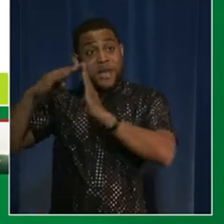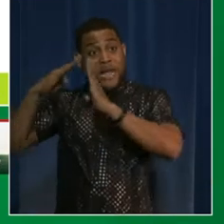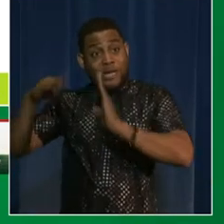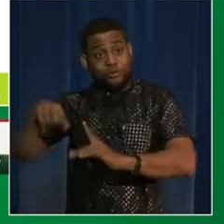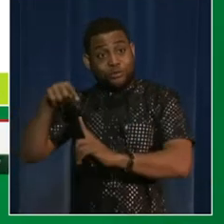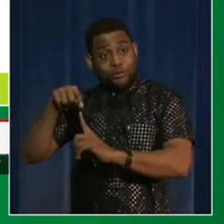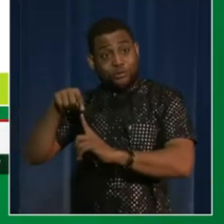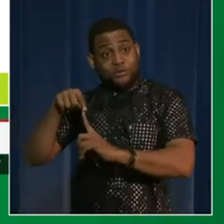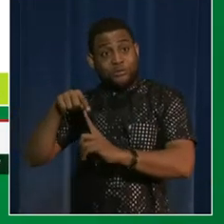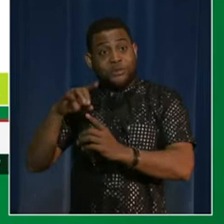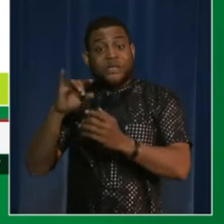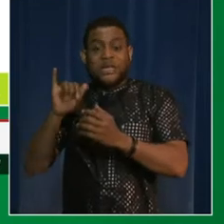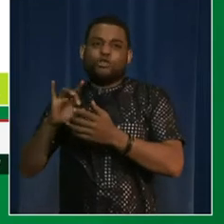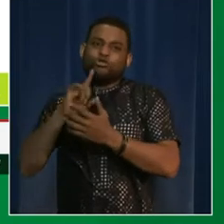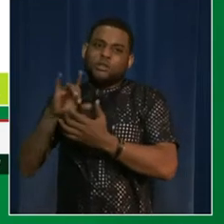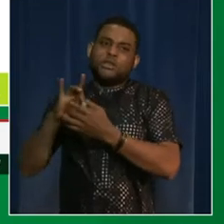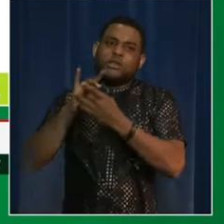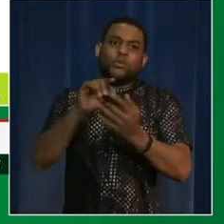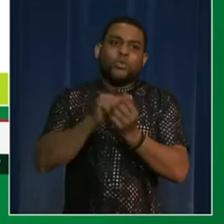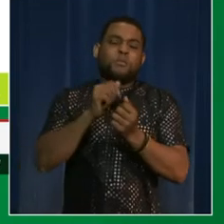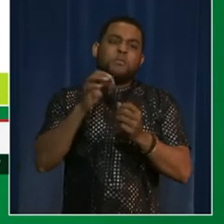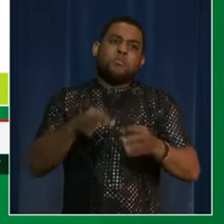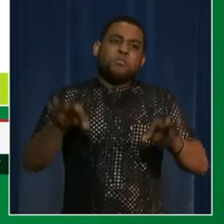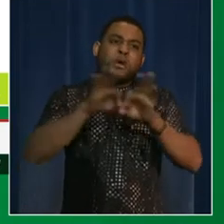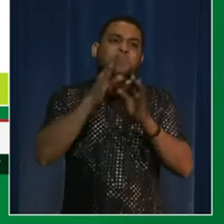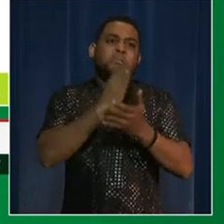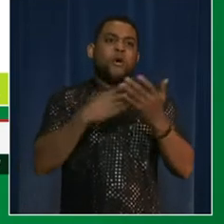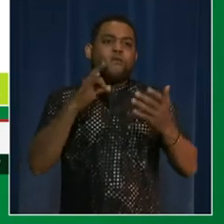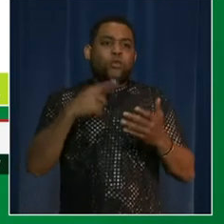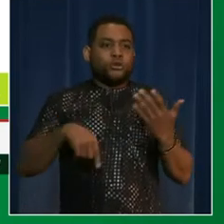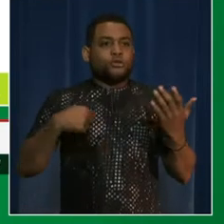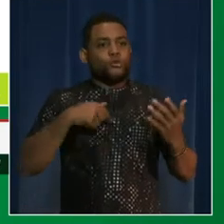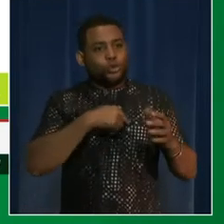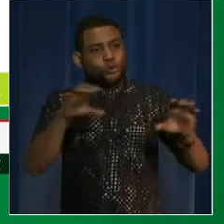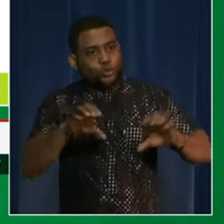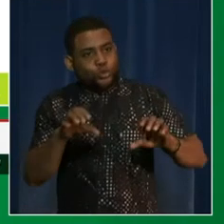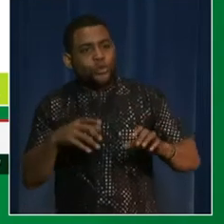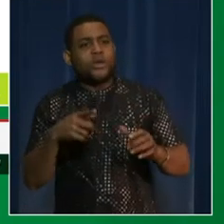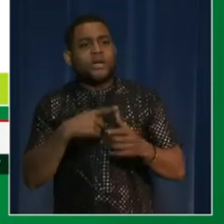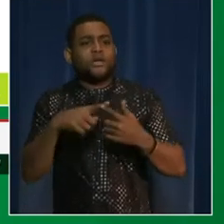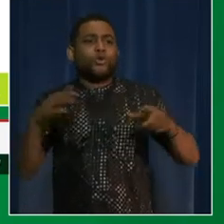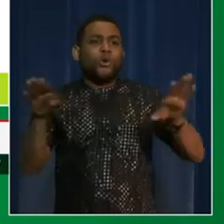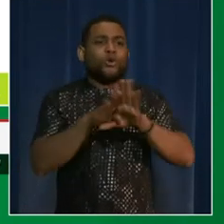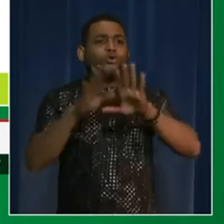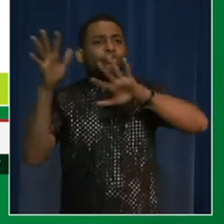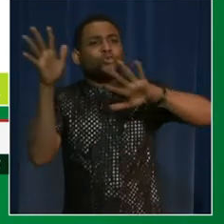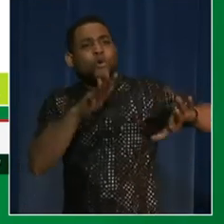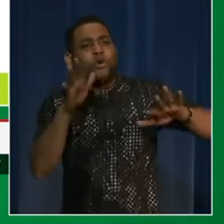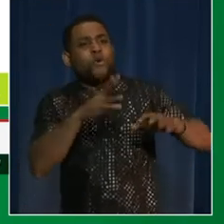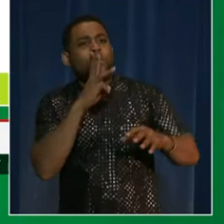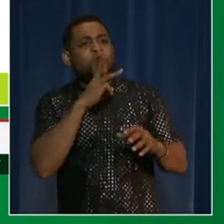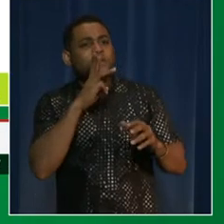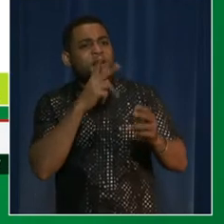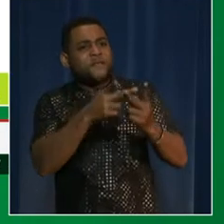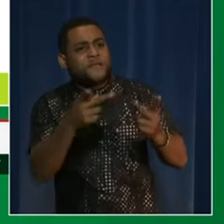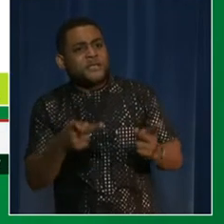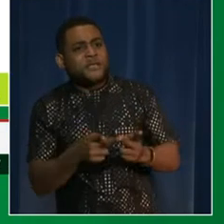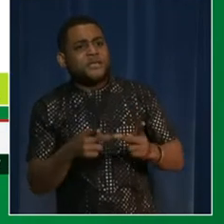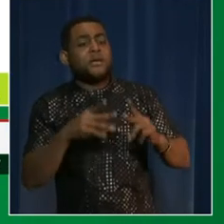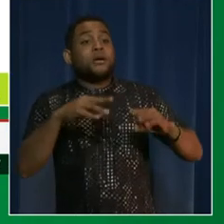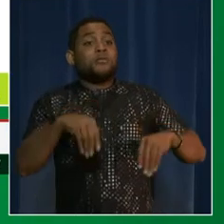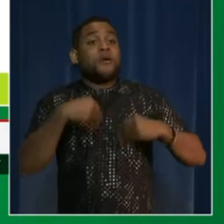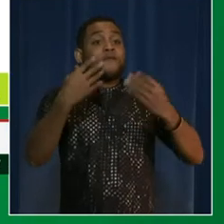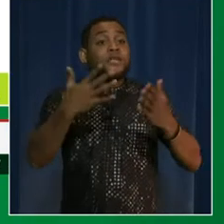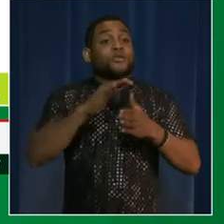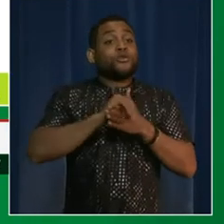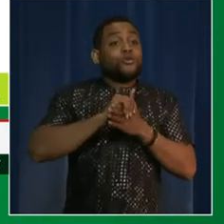a critical piece of what we do. We've also closed stormwater construction facilities where we're providing dollars that are based